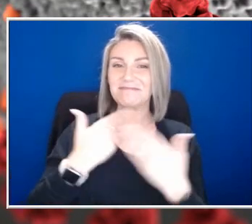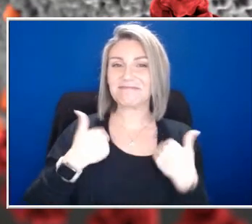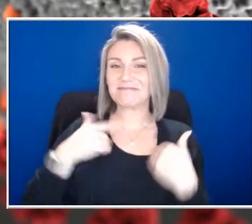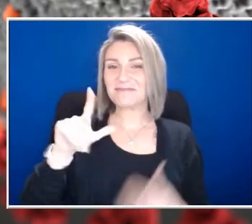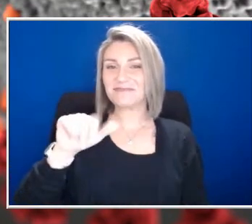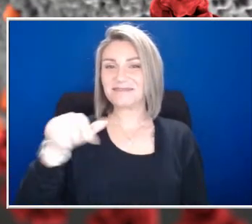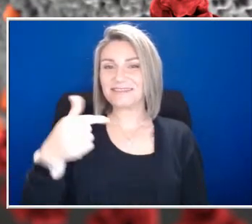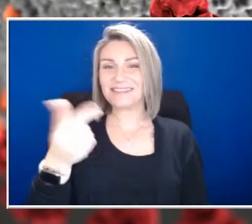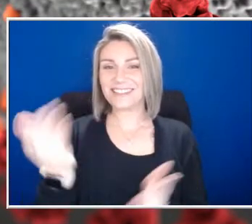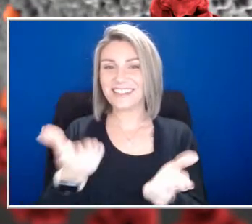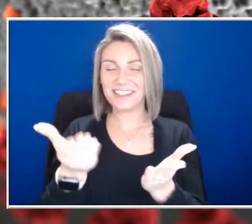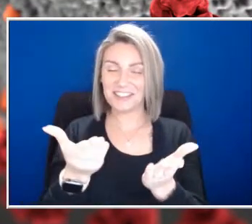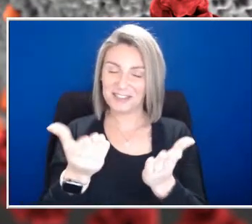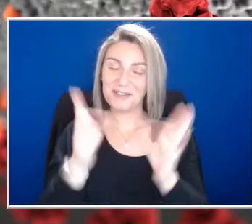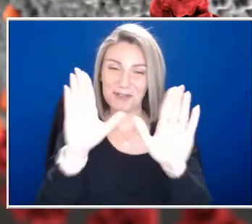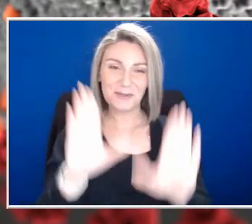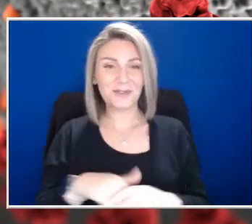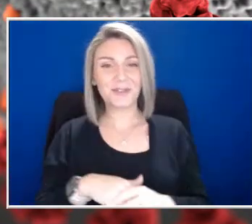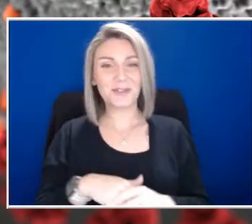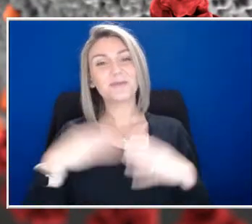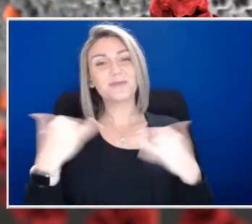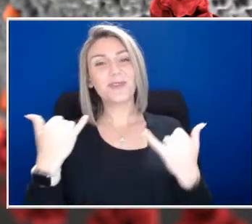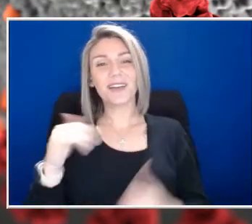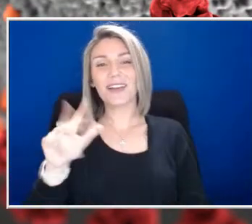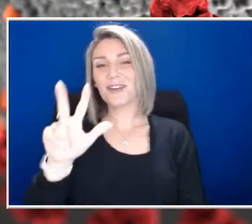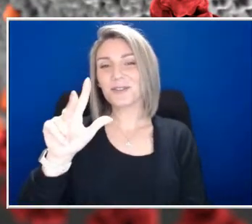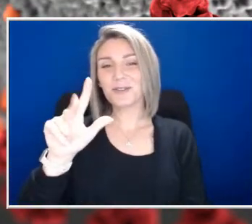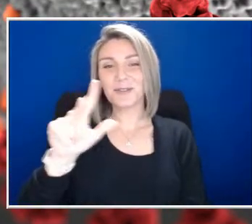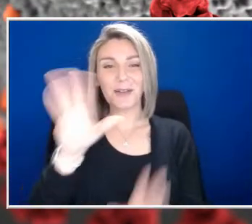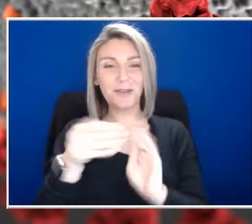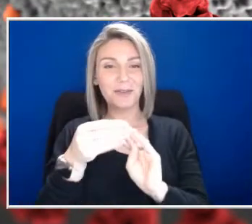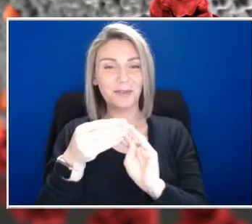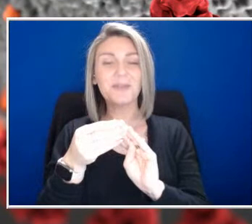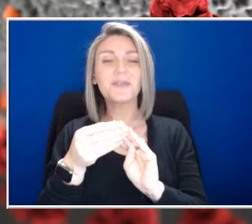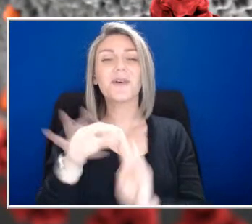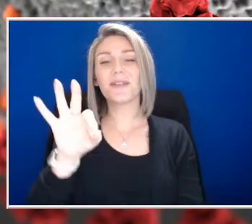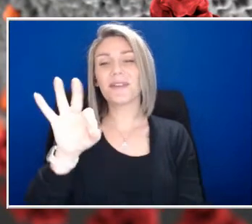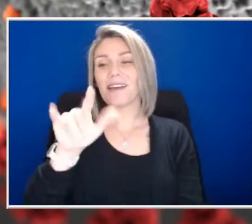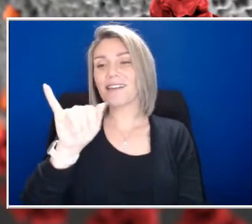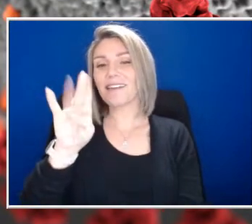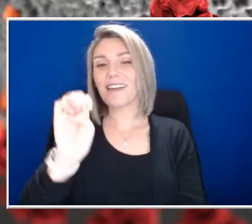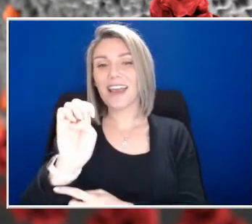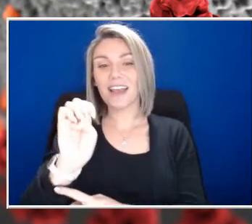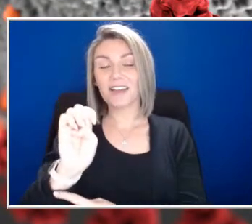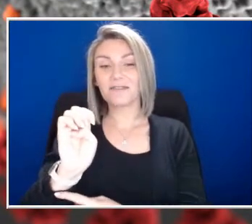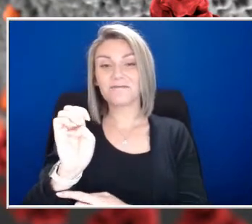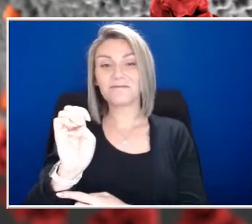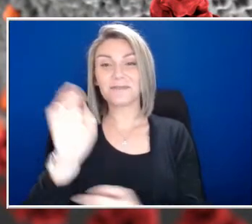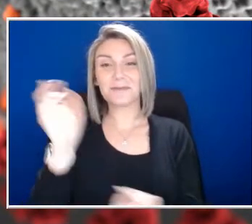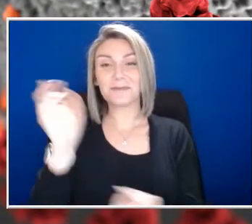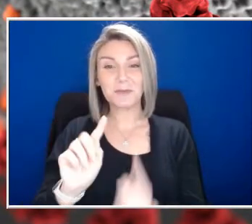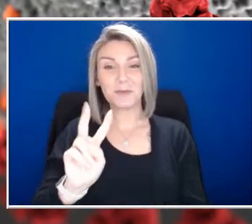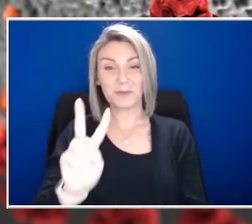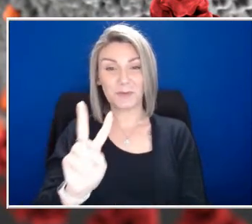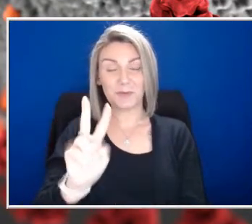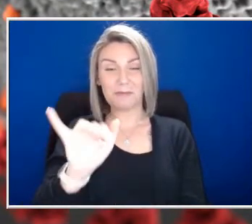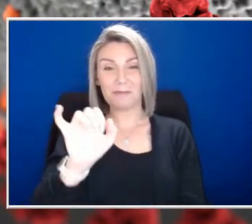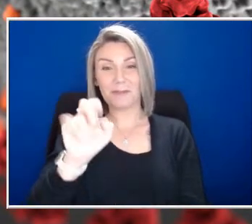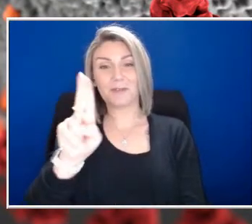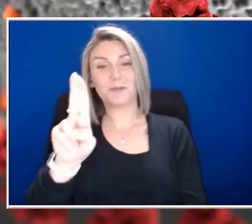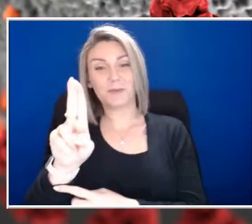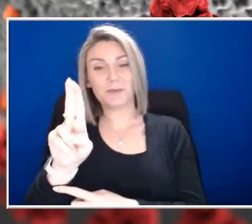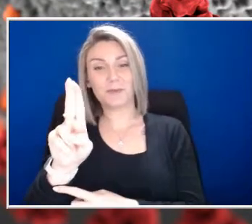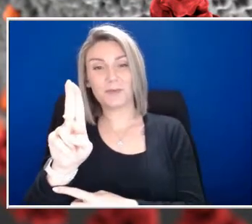is. Absolutely. Right now, 23 total cases in the hospital, 9 active. We're down to that single digits, which is good. Unfortunately, 2